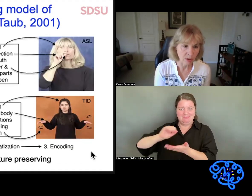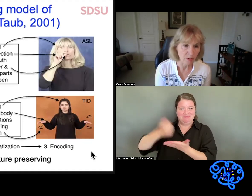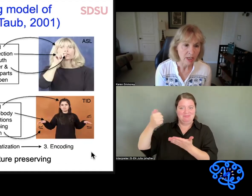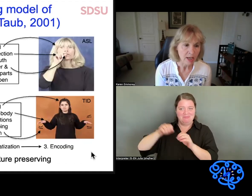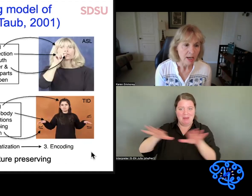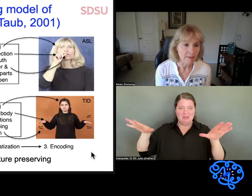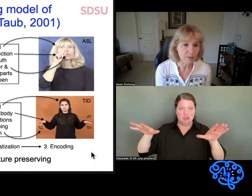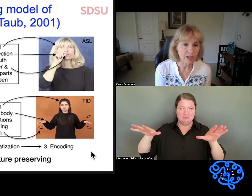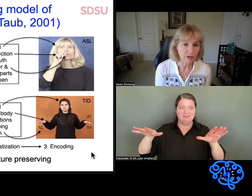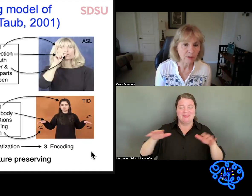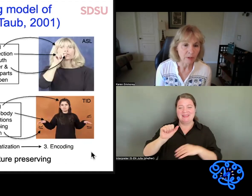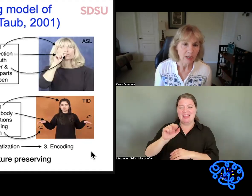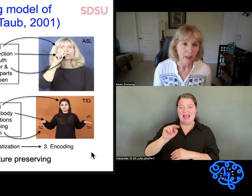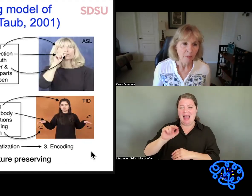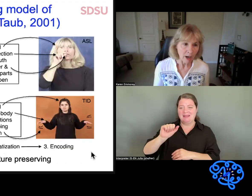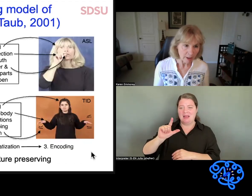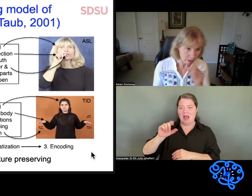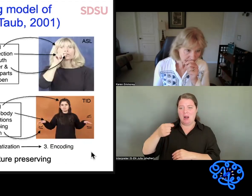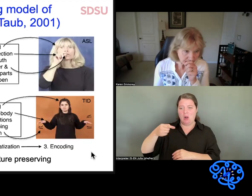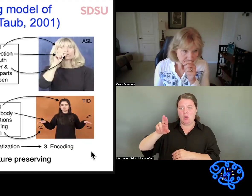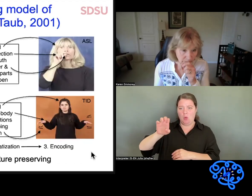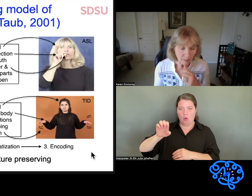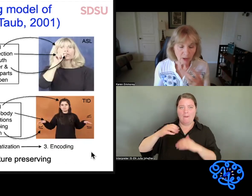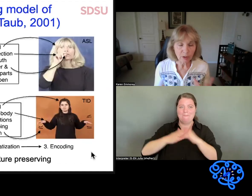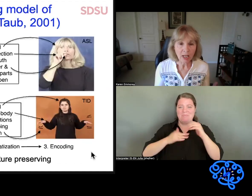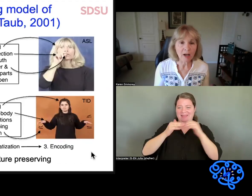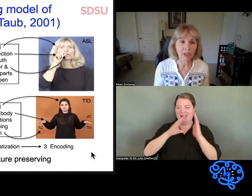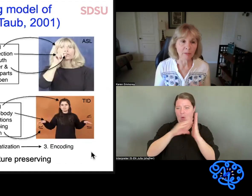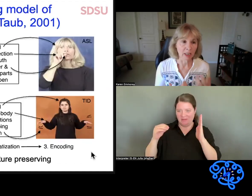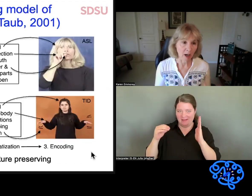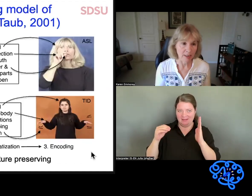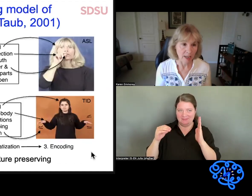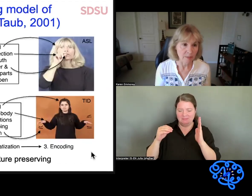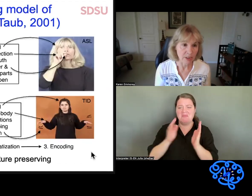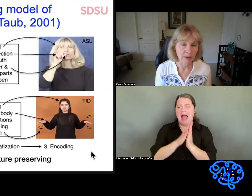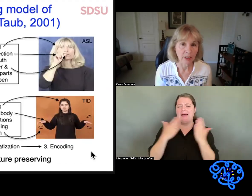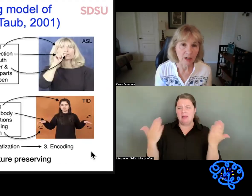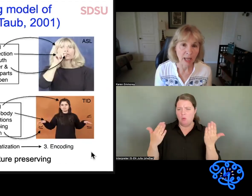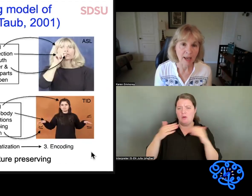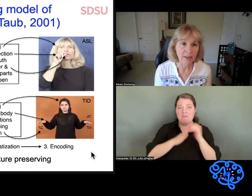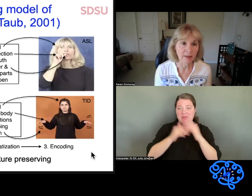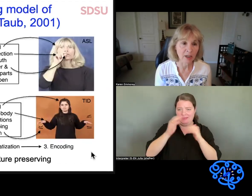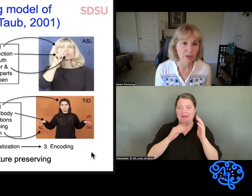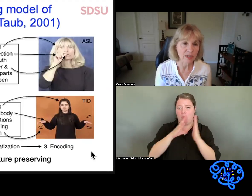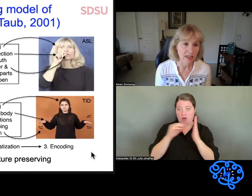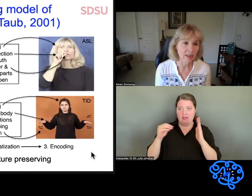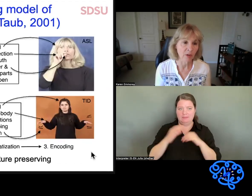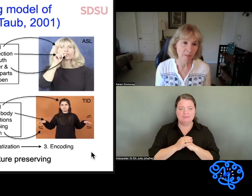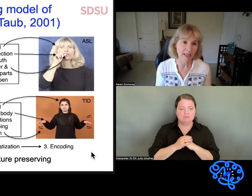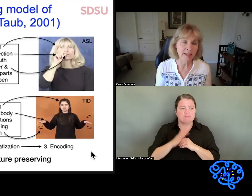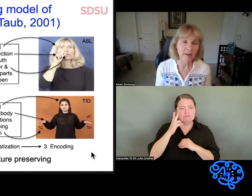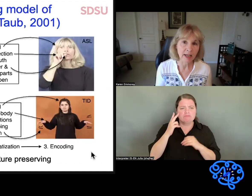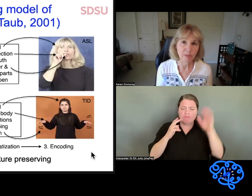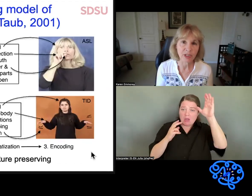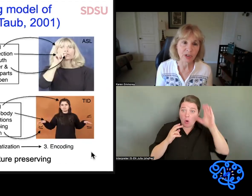iconicity. So in this particular model, you can have a concept, and languages then